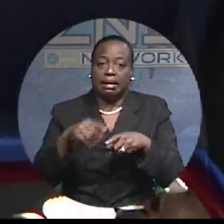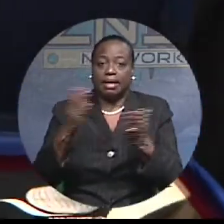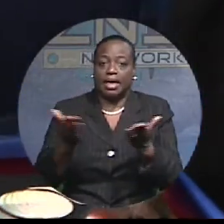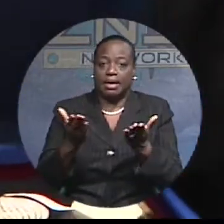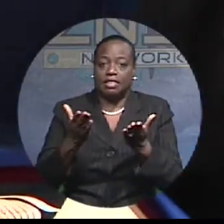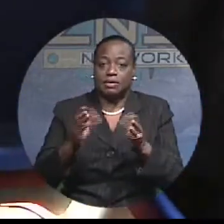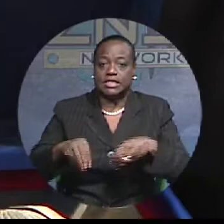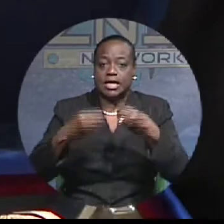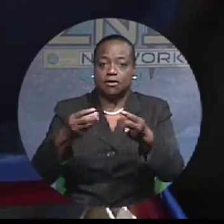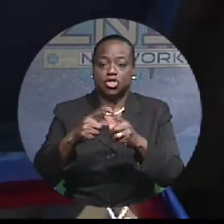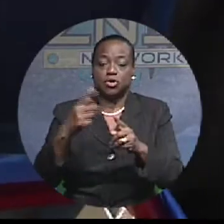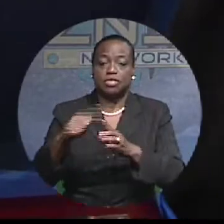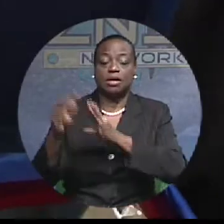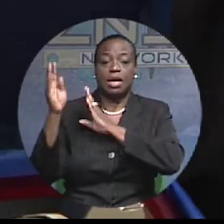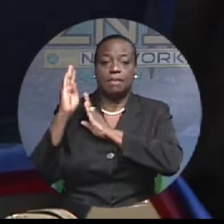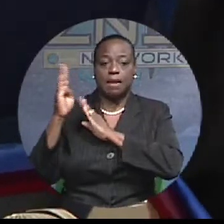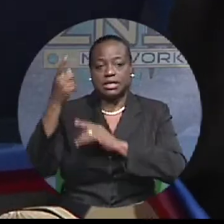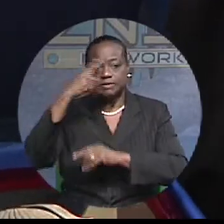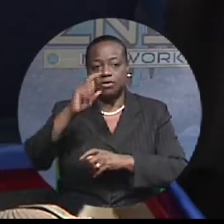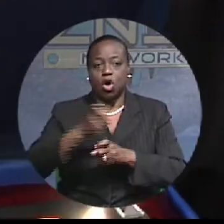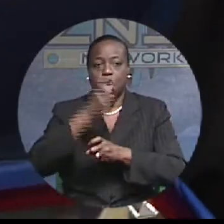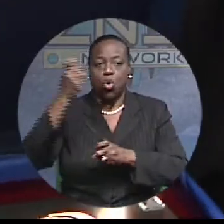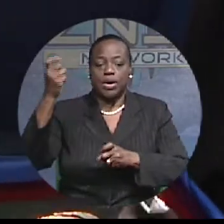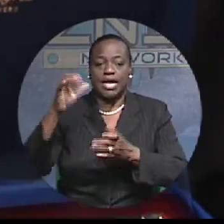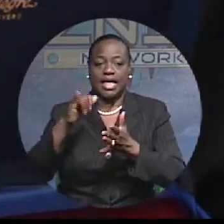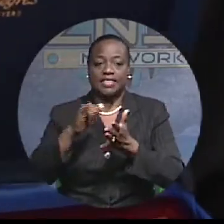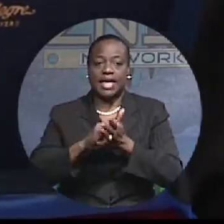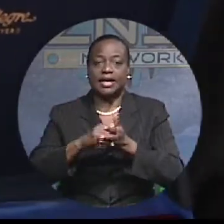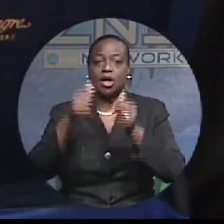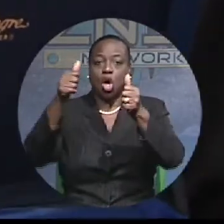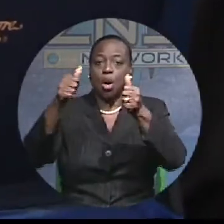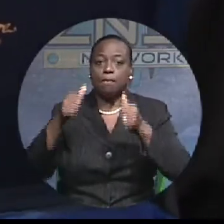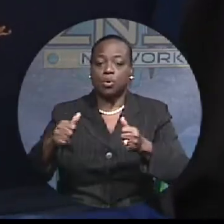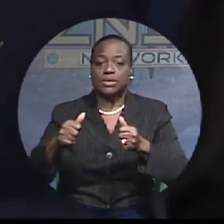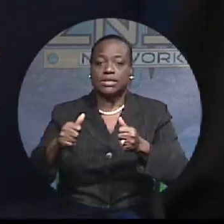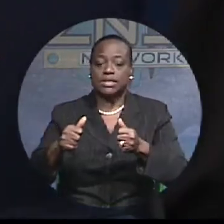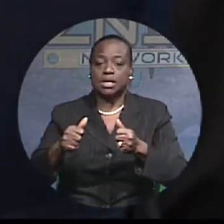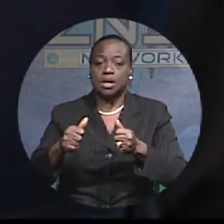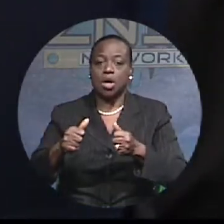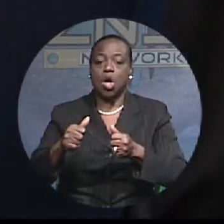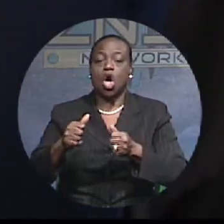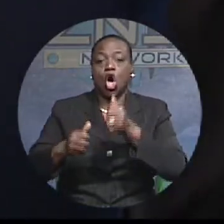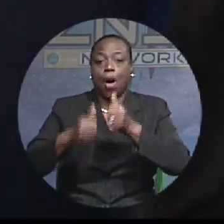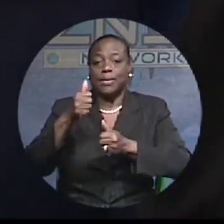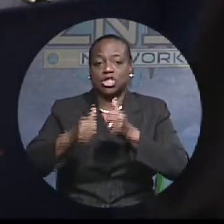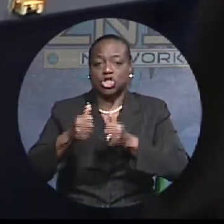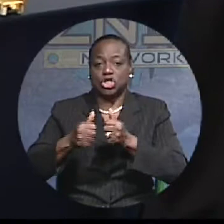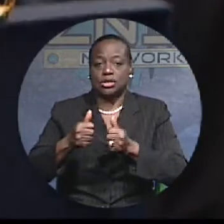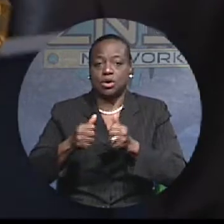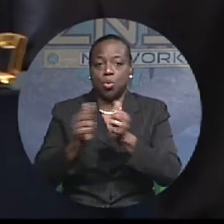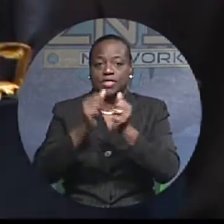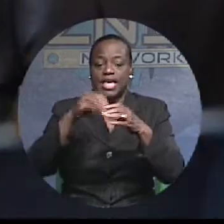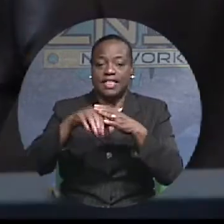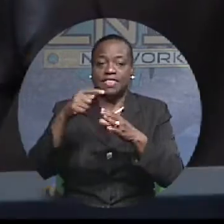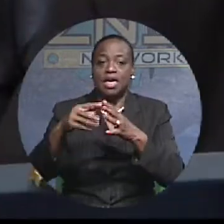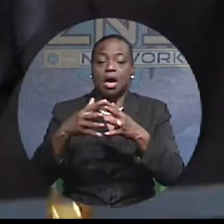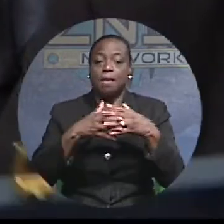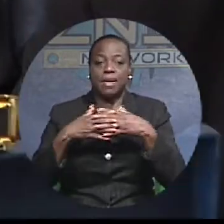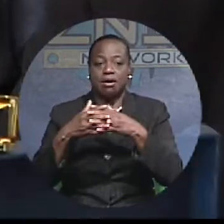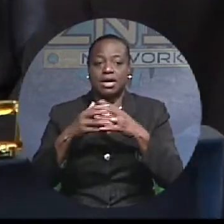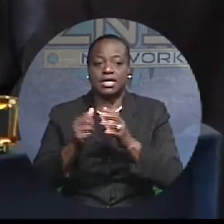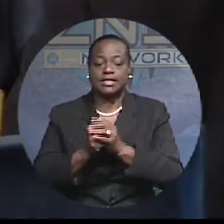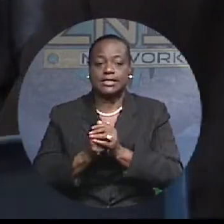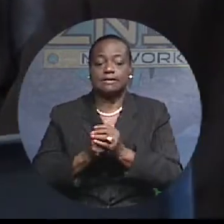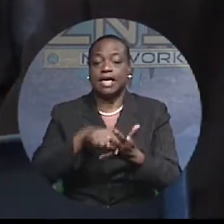Bahamas for winning that poster competition within the Americas.